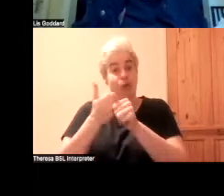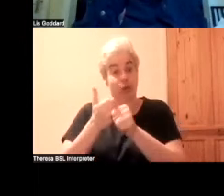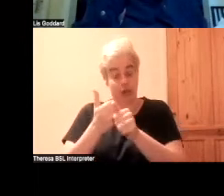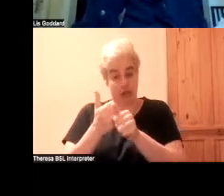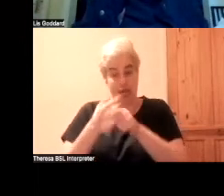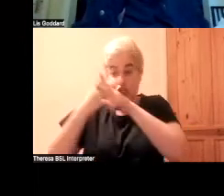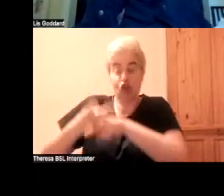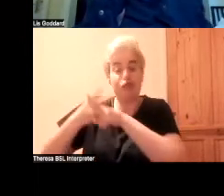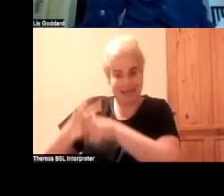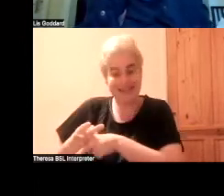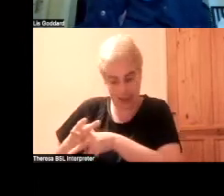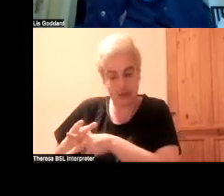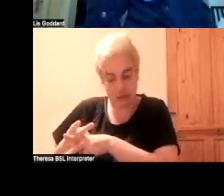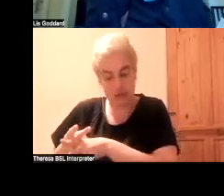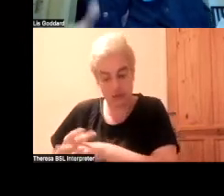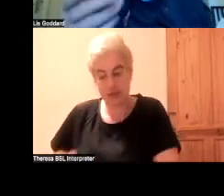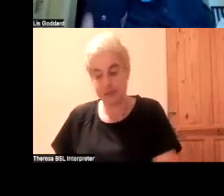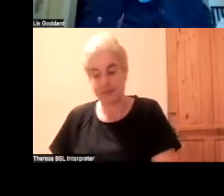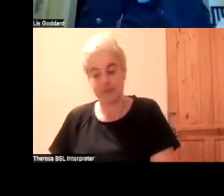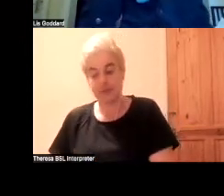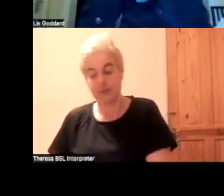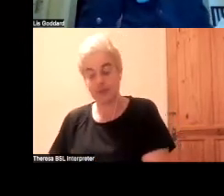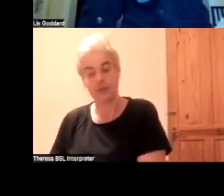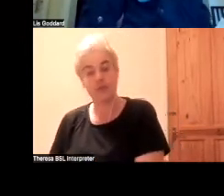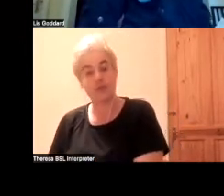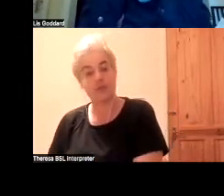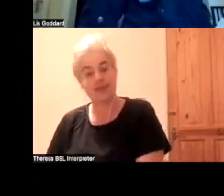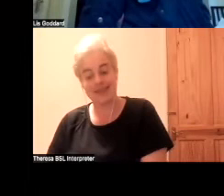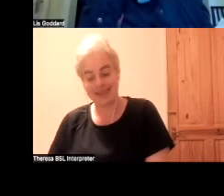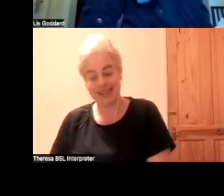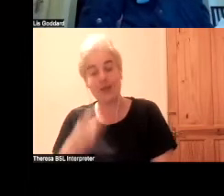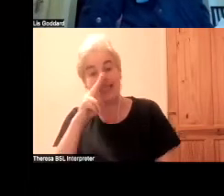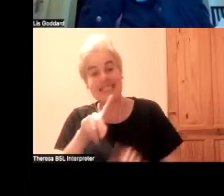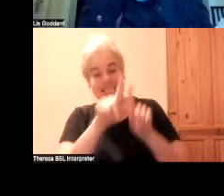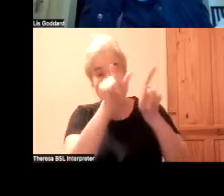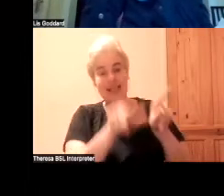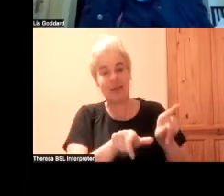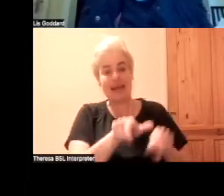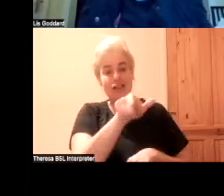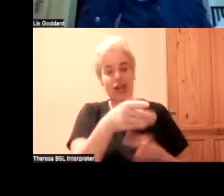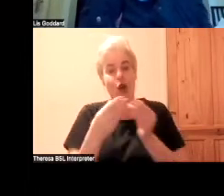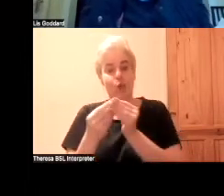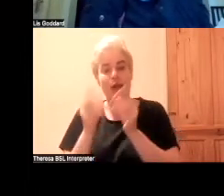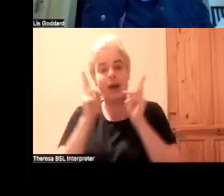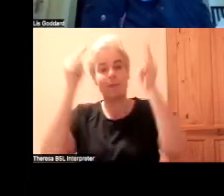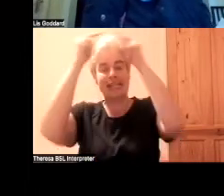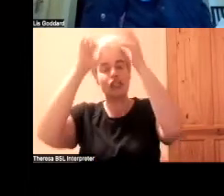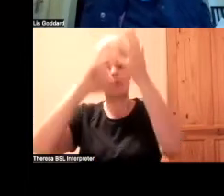curate. That's Rooney, who you can see in your picture with Bishop